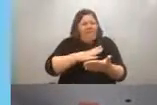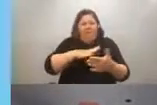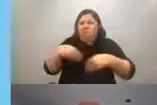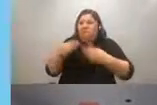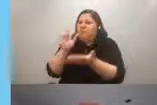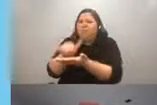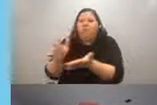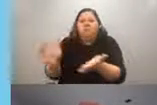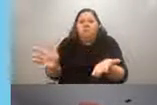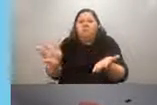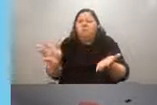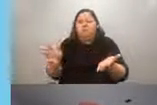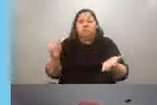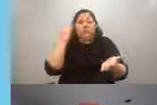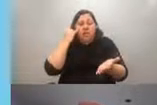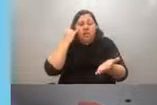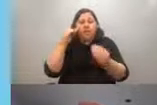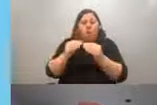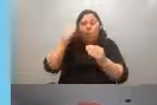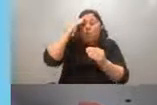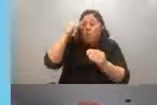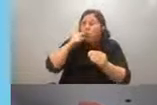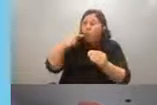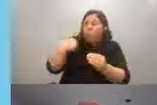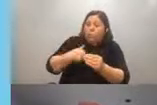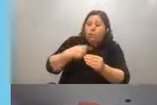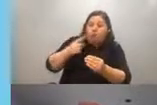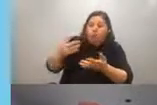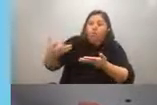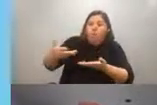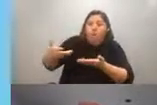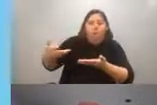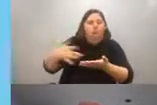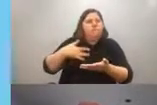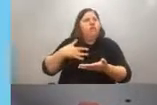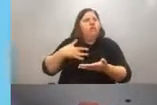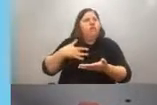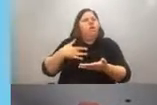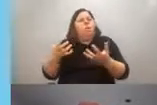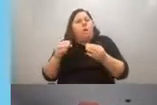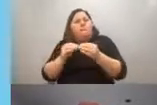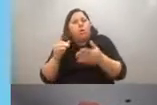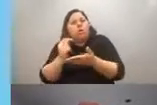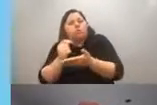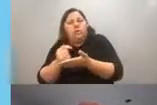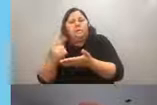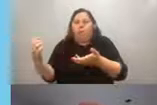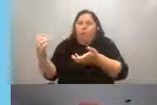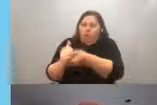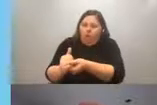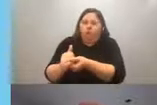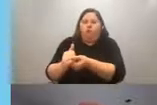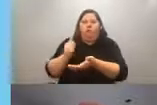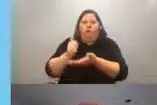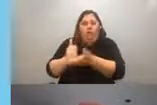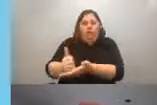and if as they get to know us they want connections to the treatment we can partner with them and make that happen too and